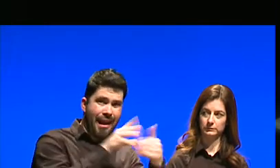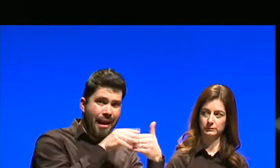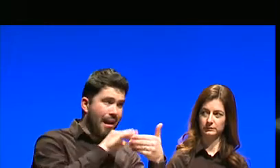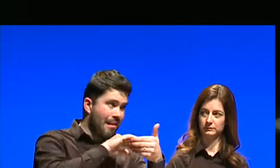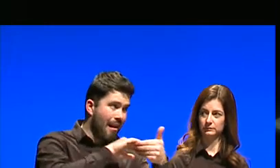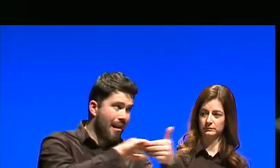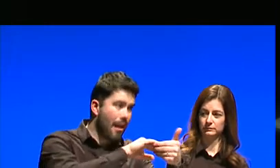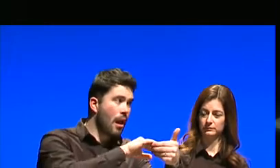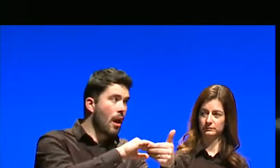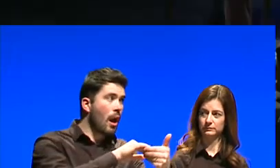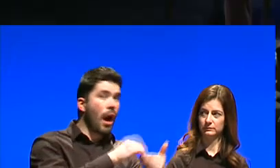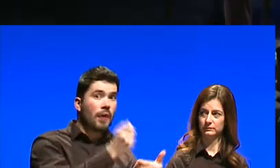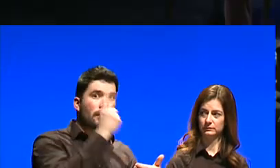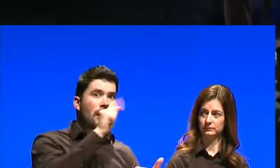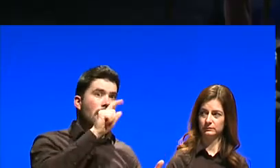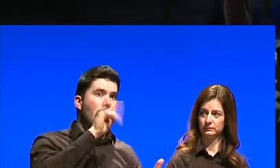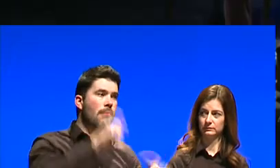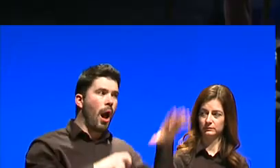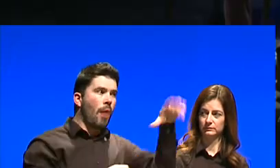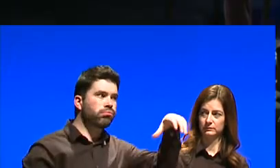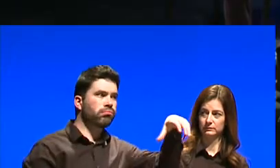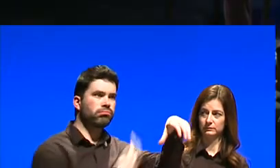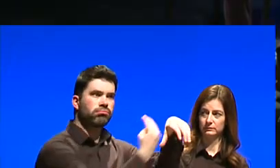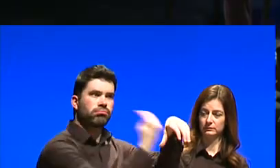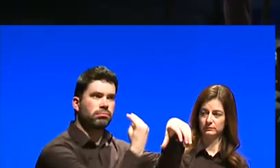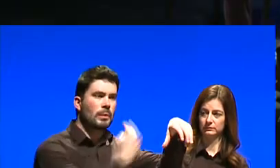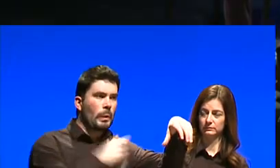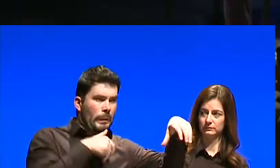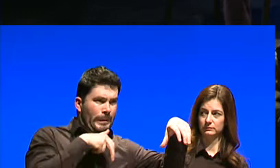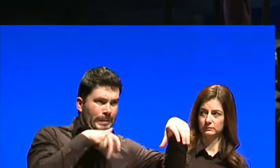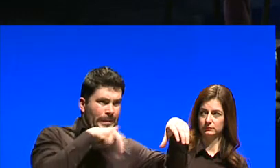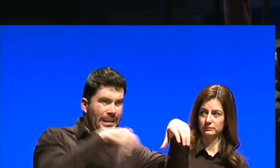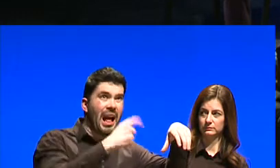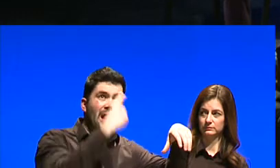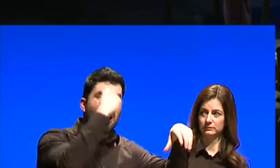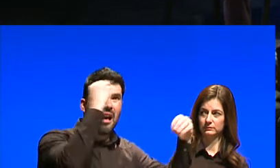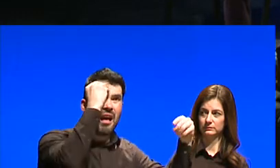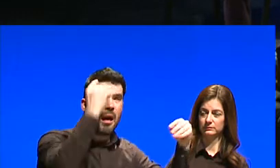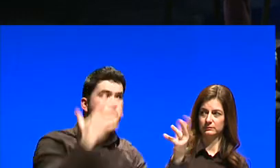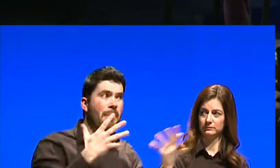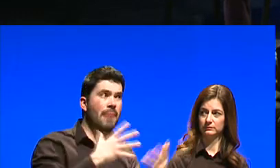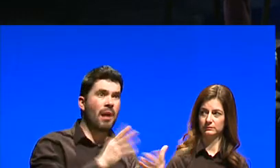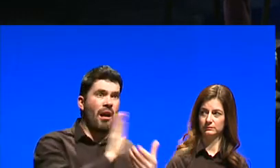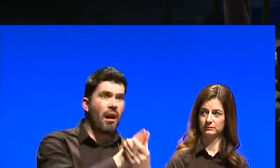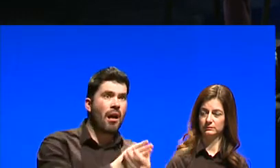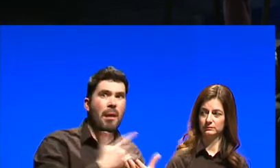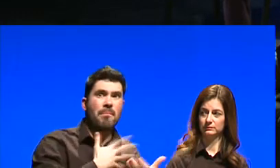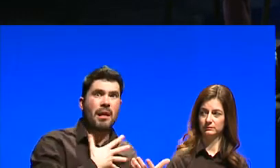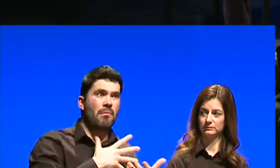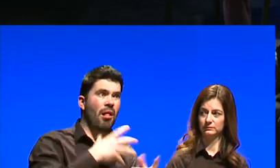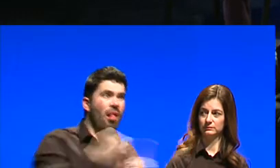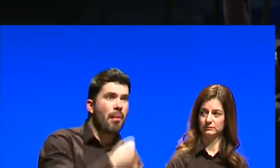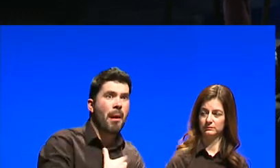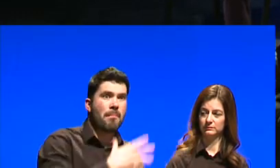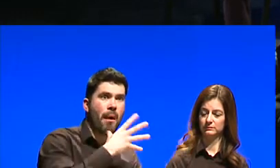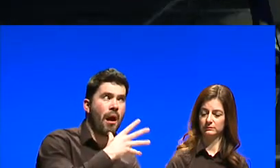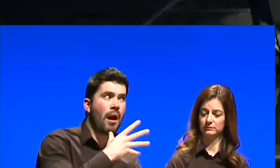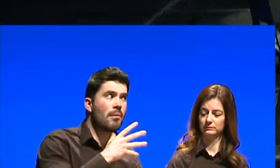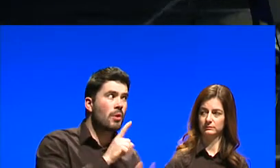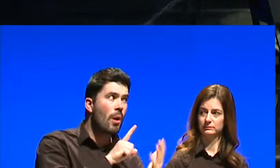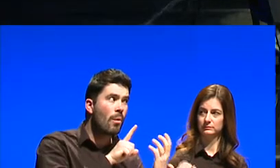We have to pass a Taliban station. What if they stop us? What if they hit my mother?